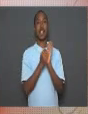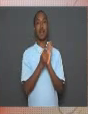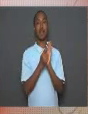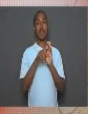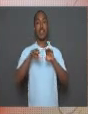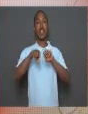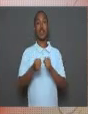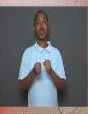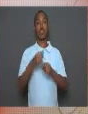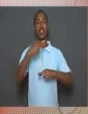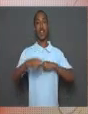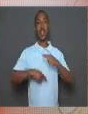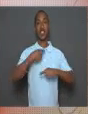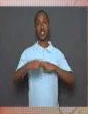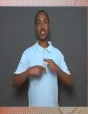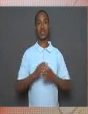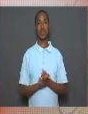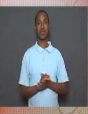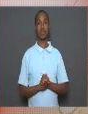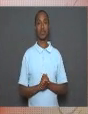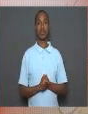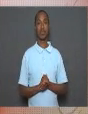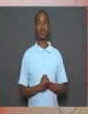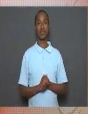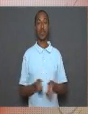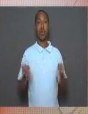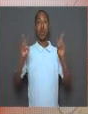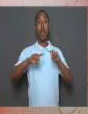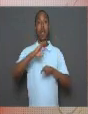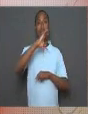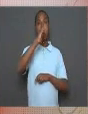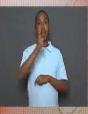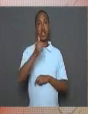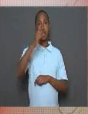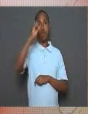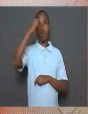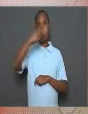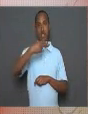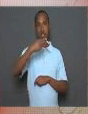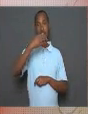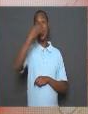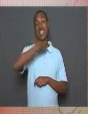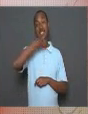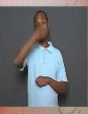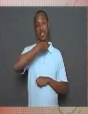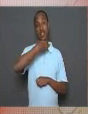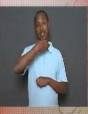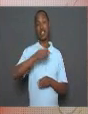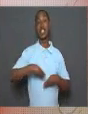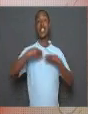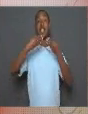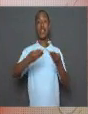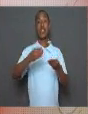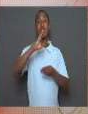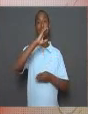example of a decomposition reaction. When calcium hydroxide is heated, it